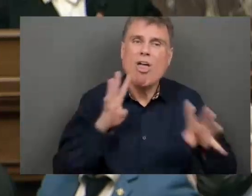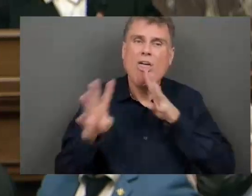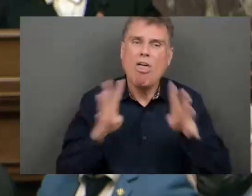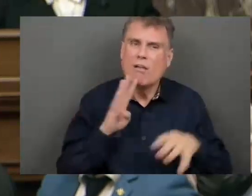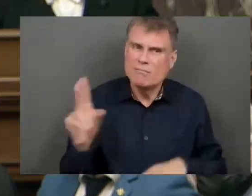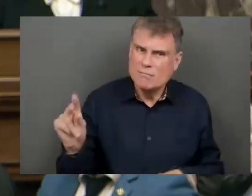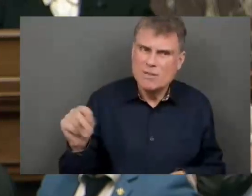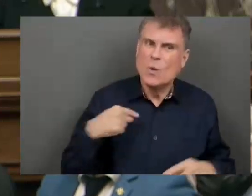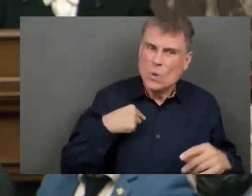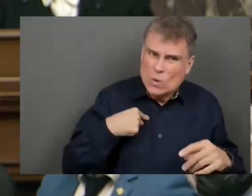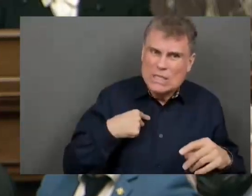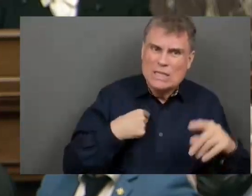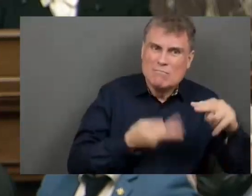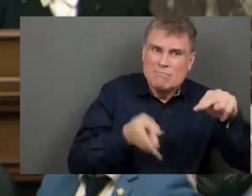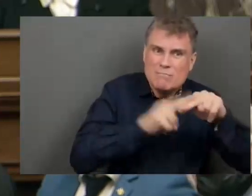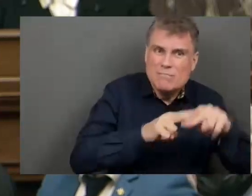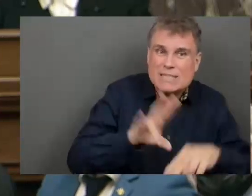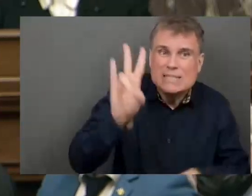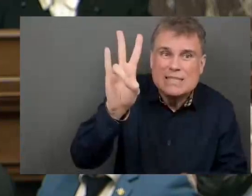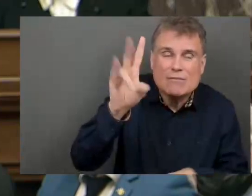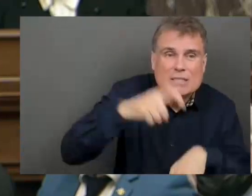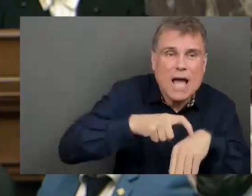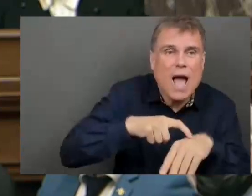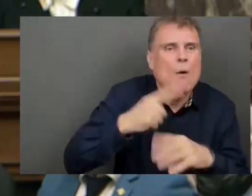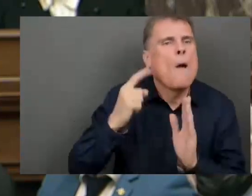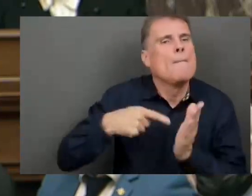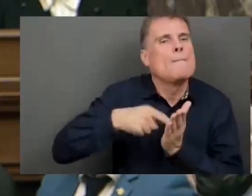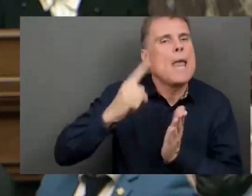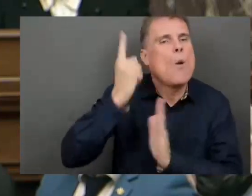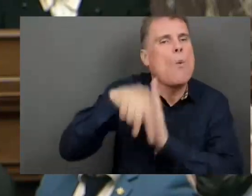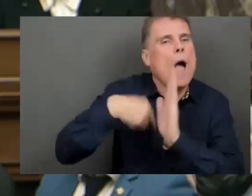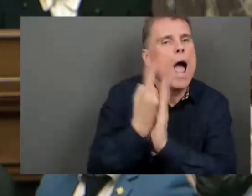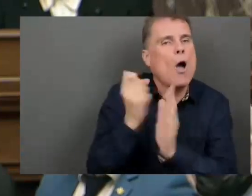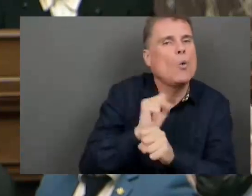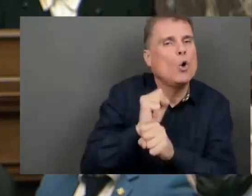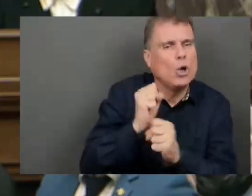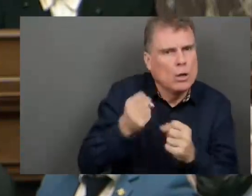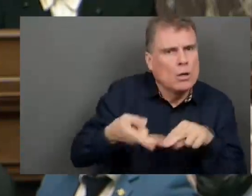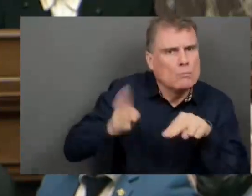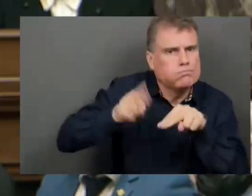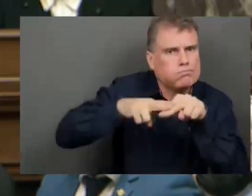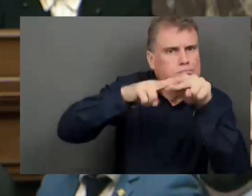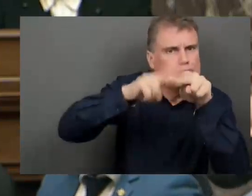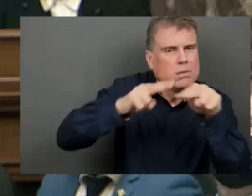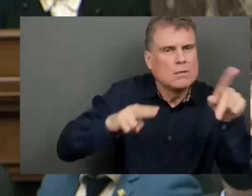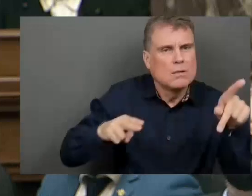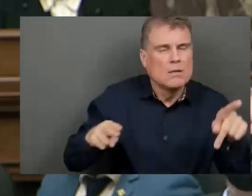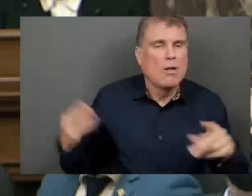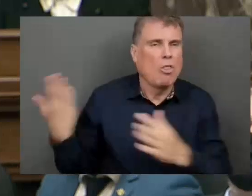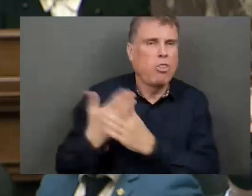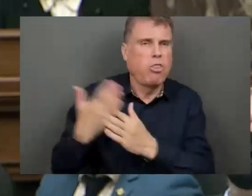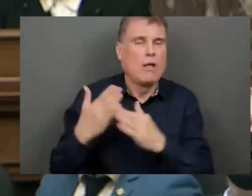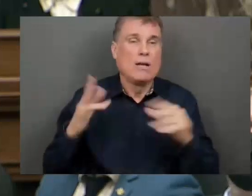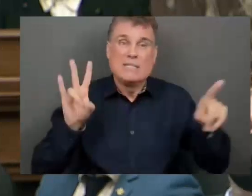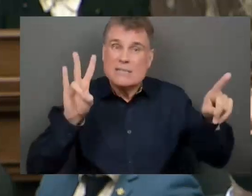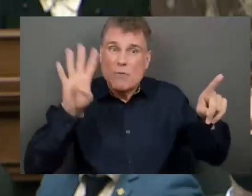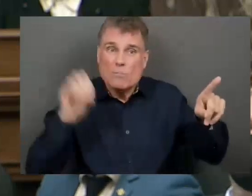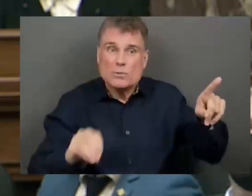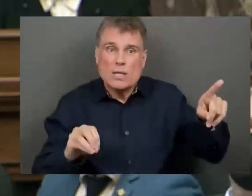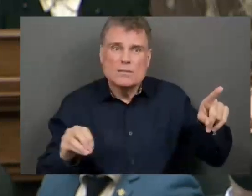increased income assistance 74%. Members. We have decreased the...